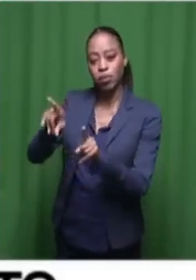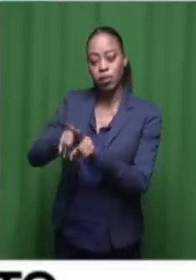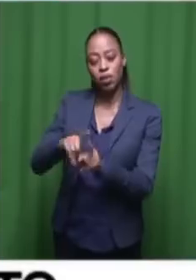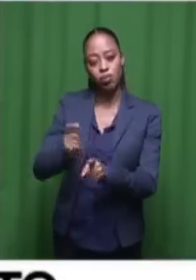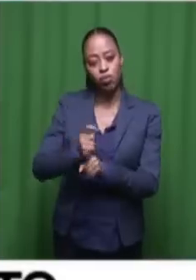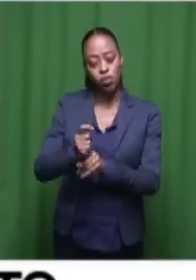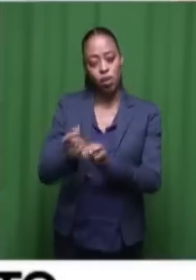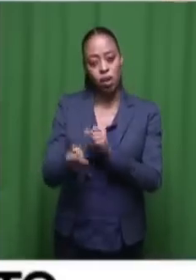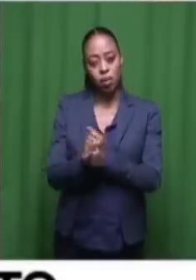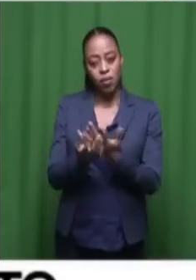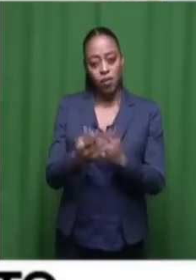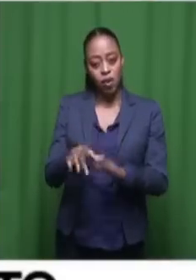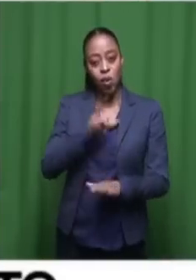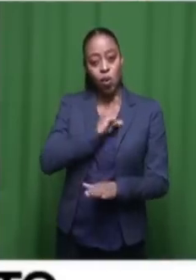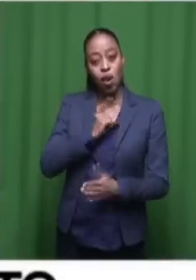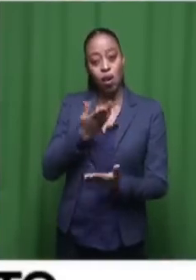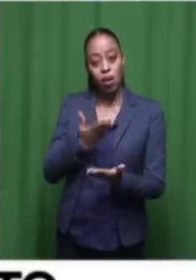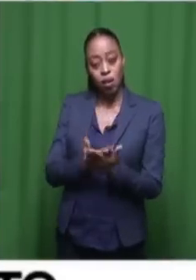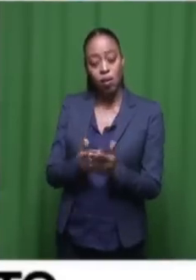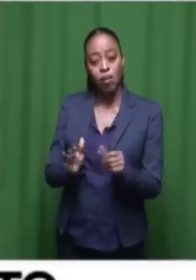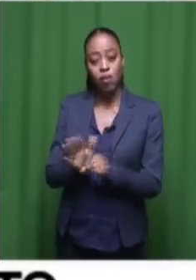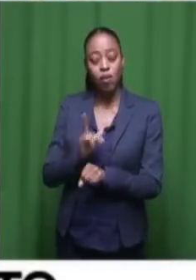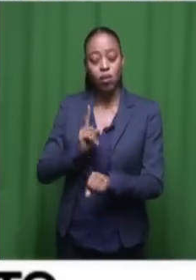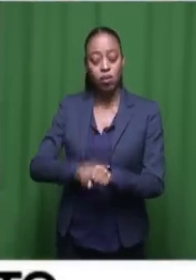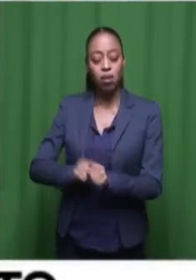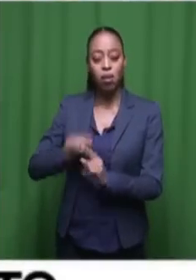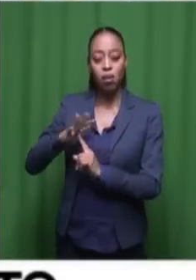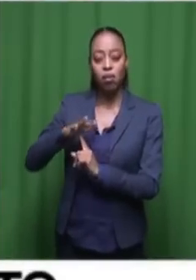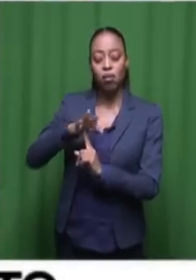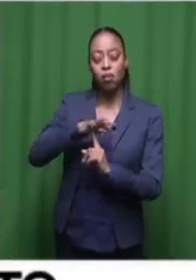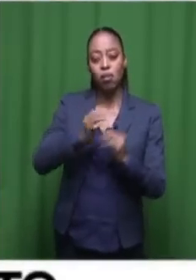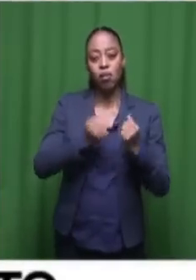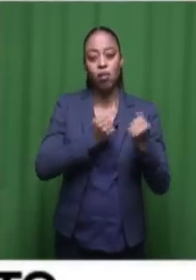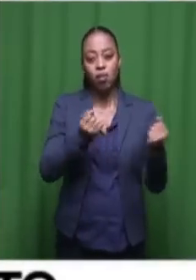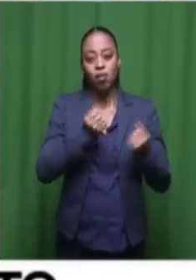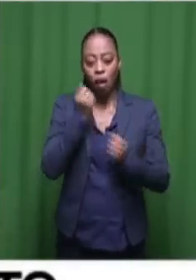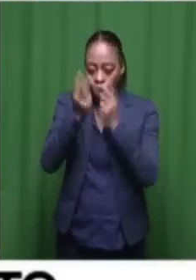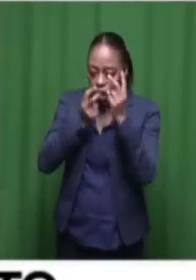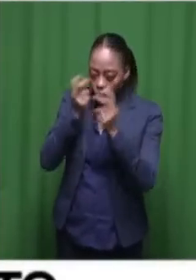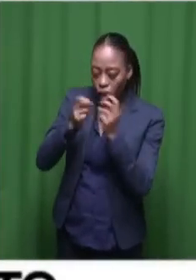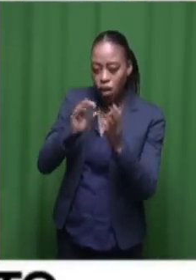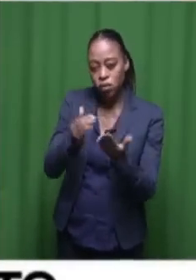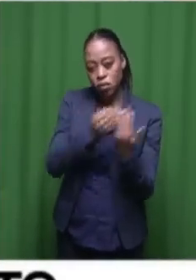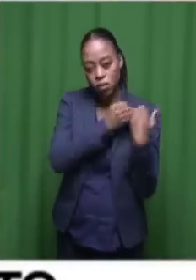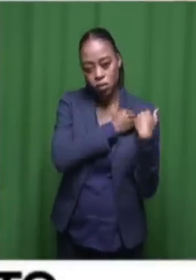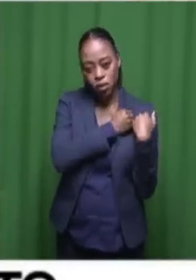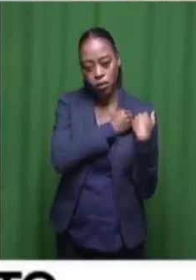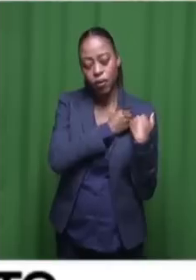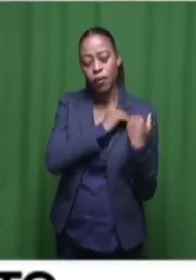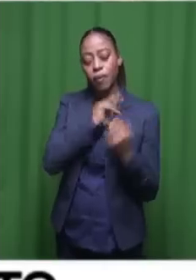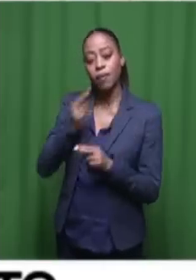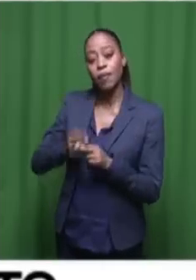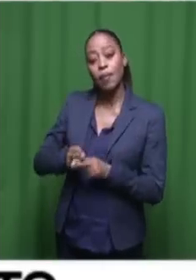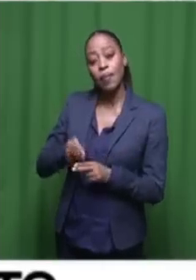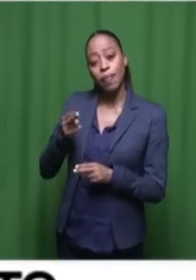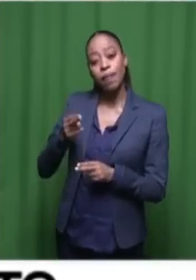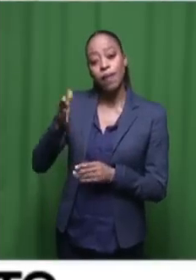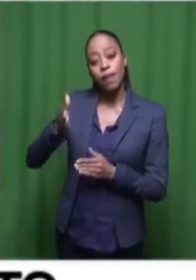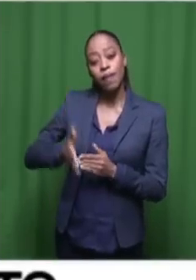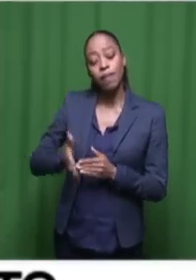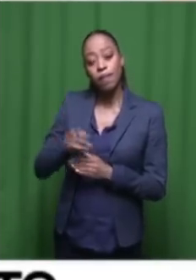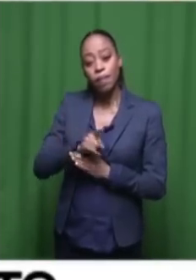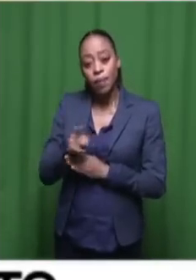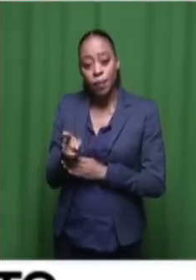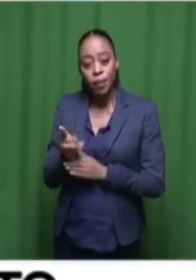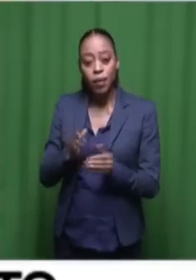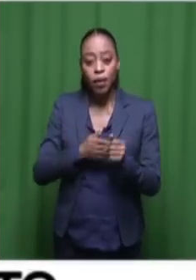training in order to become a full-time pilot and search and rescue force. And then finally concluding those